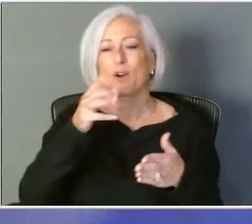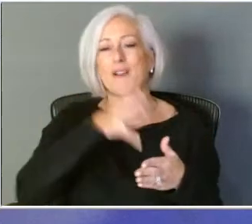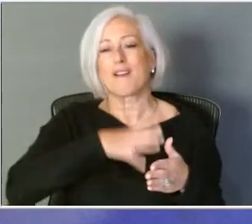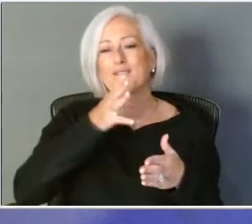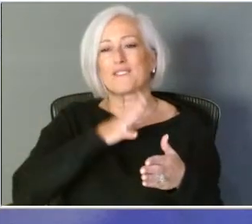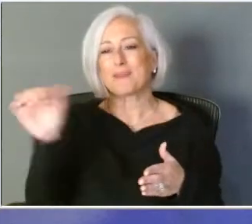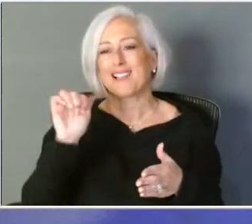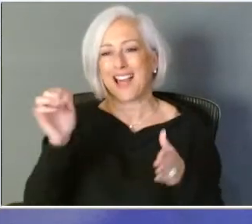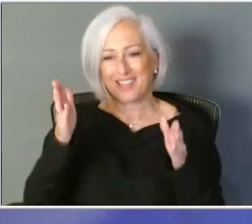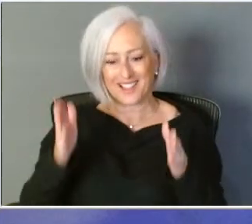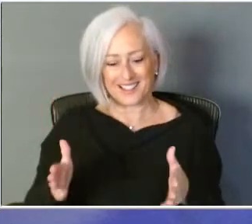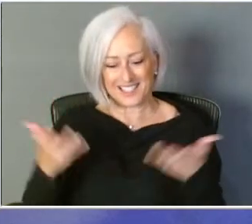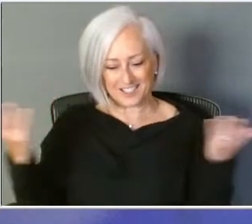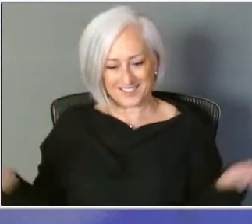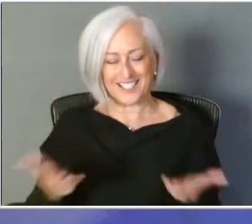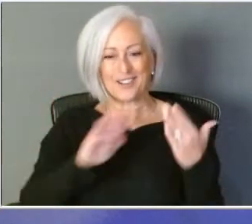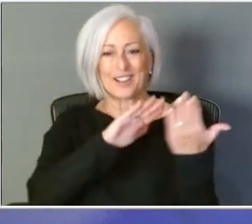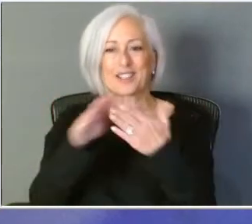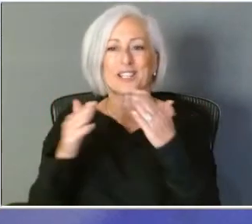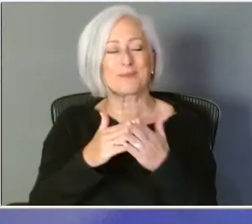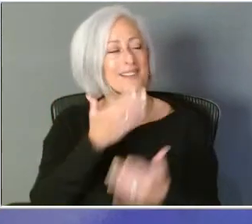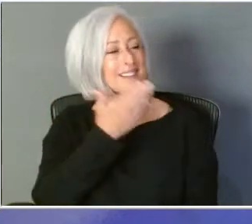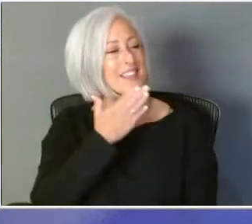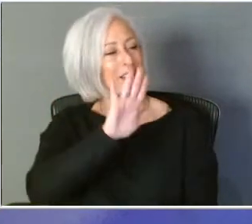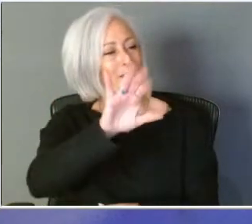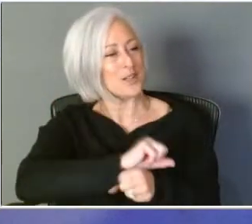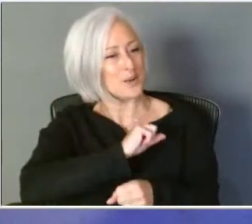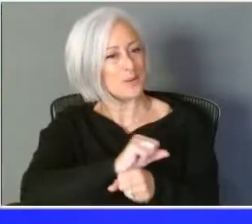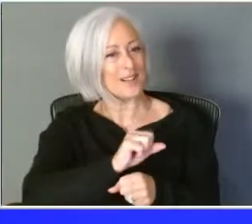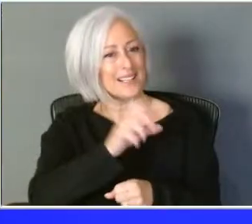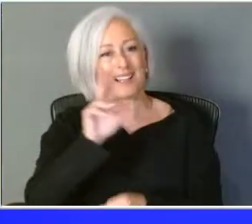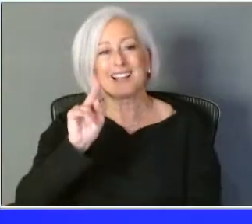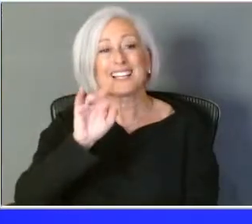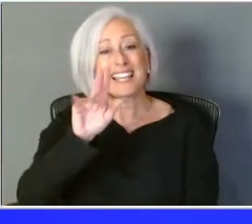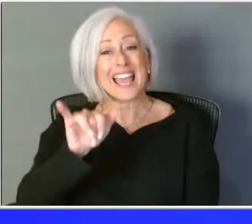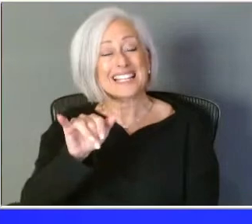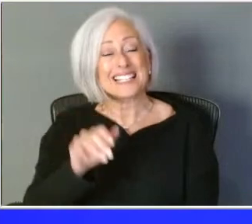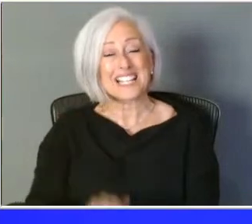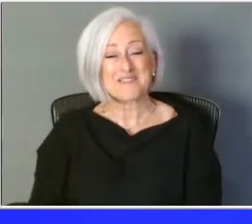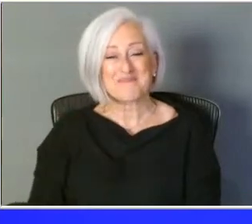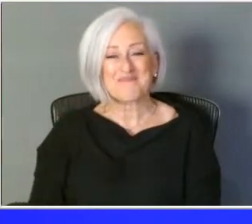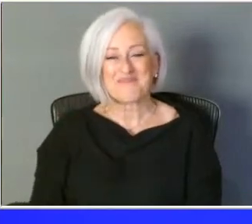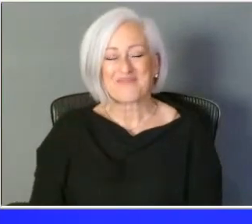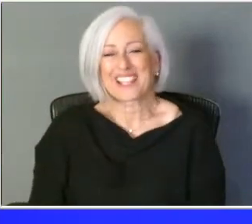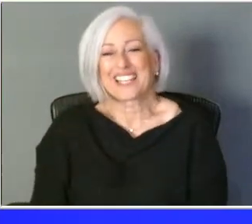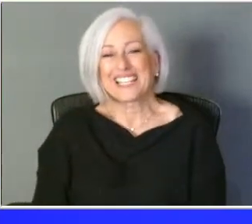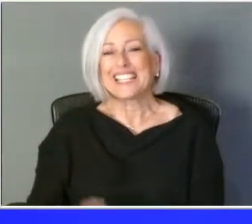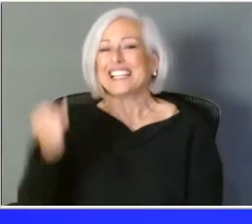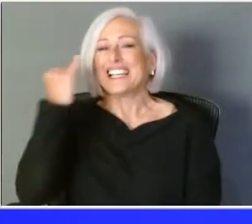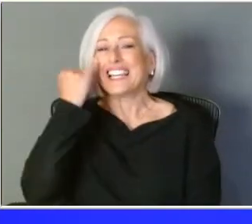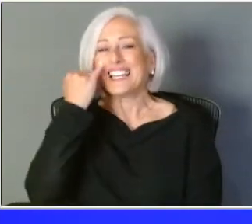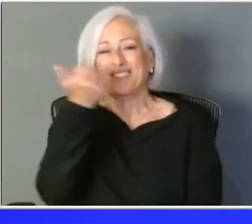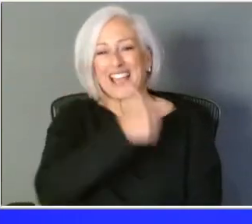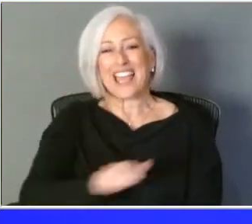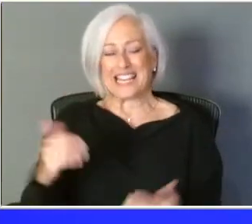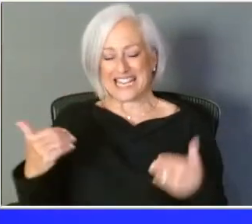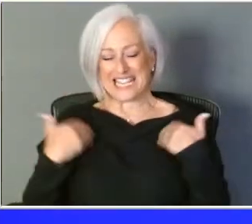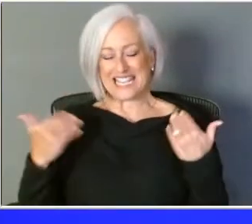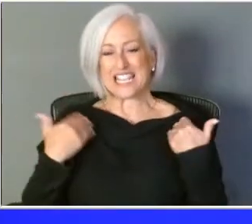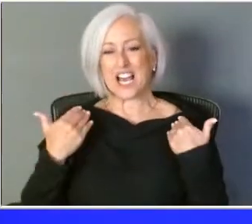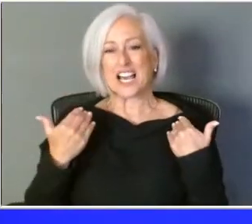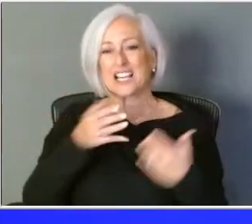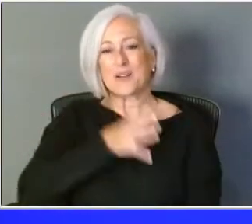So thank you for your work. Kennedy, final thoughts. I think just if any young female athletes are watching,